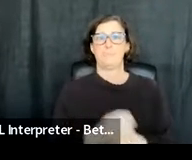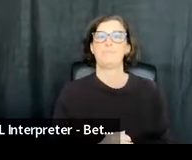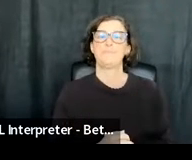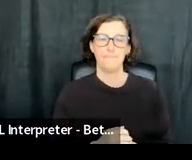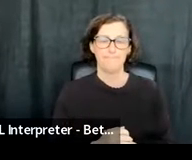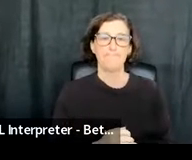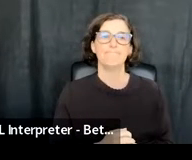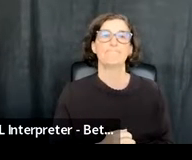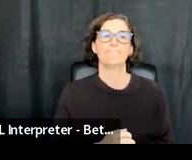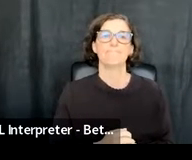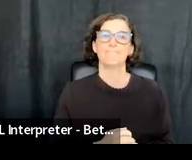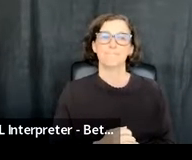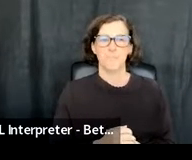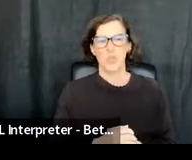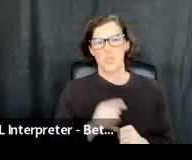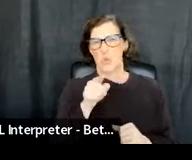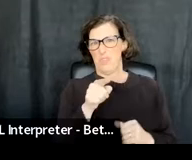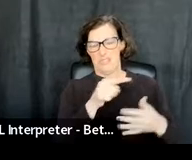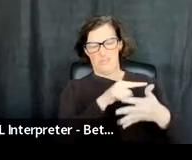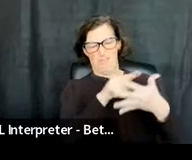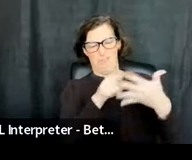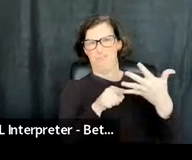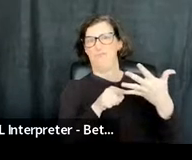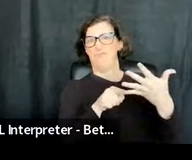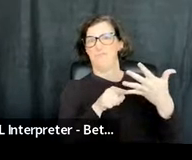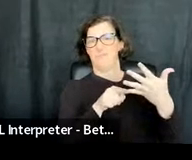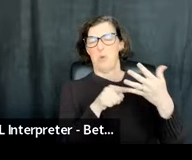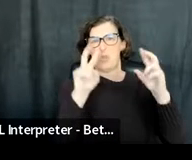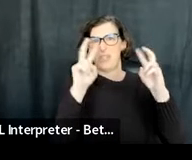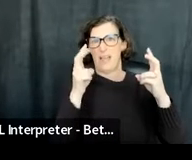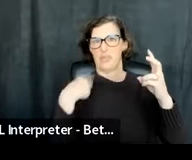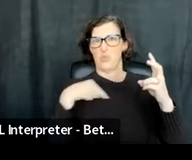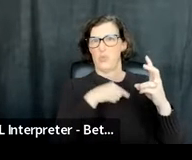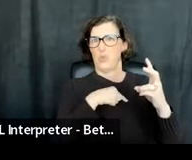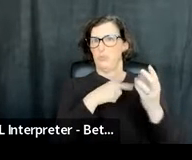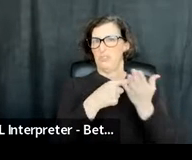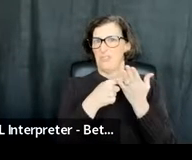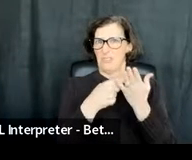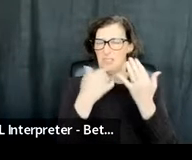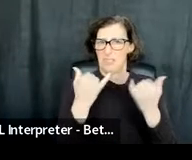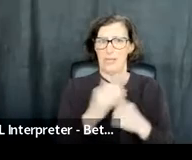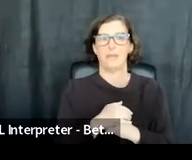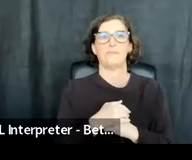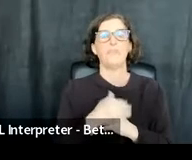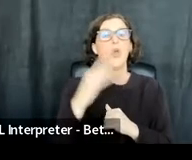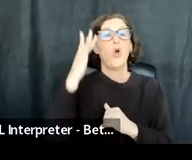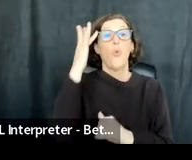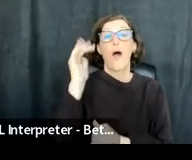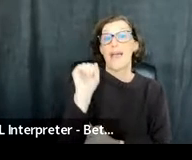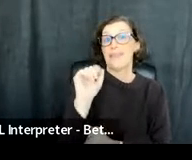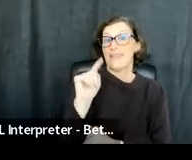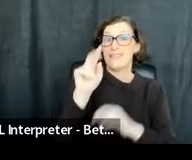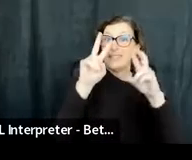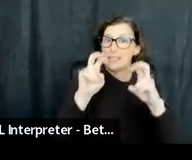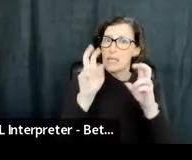Okay, so here's kind of the main sort of subtopics we'll be covering. Why the AT assessment